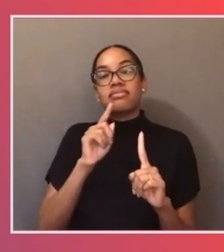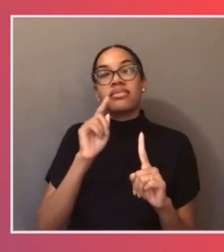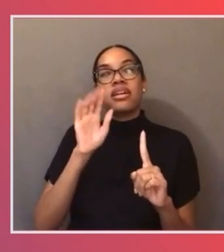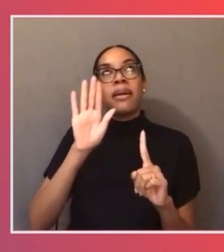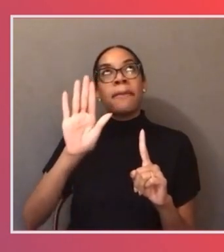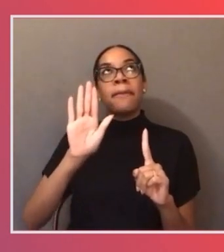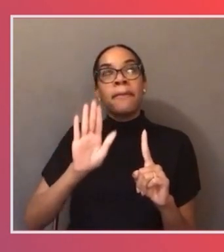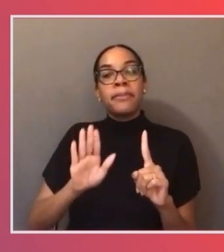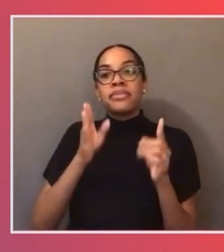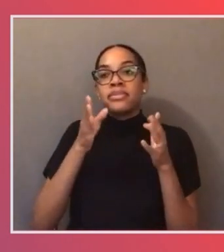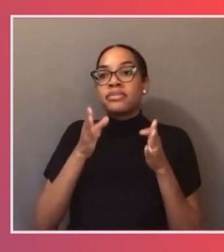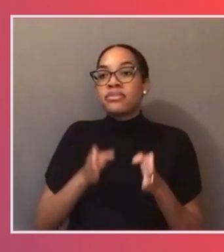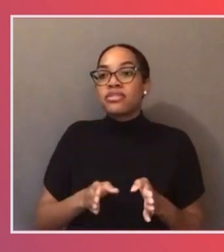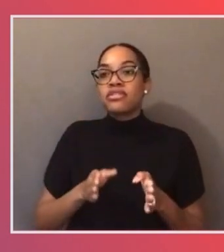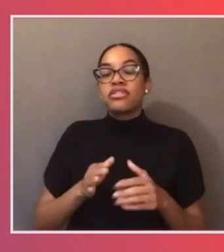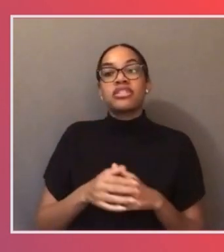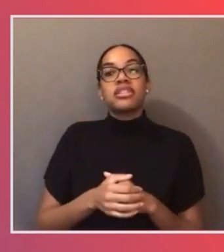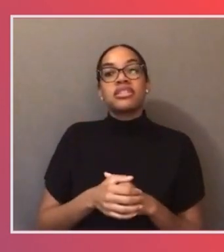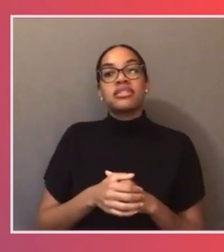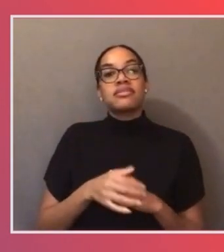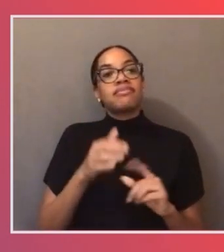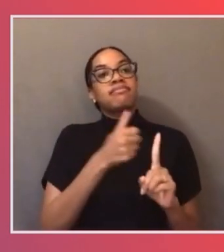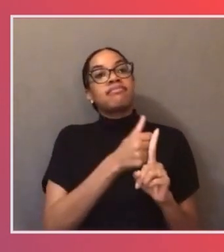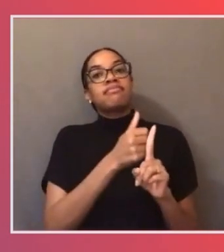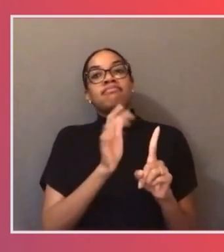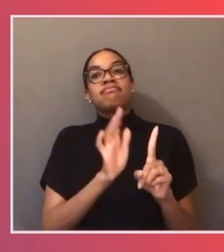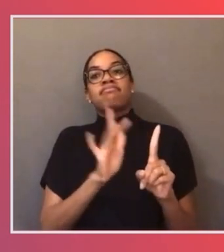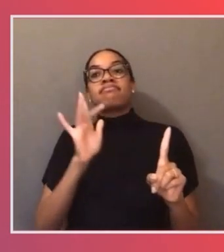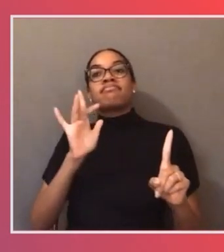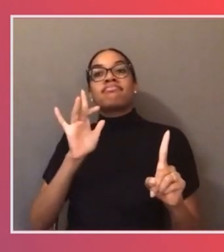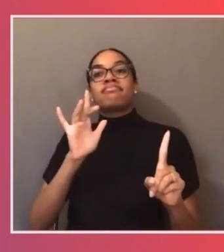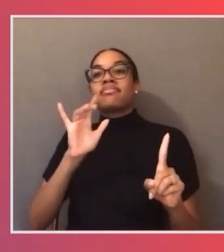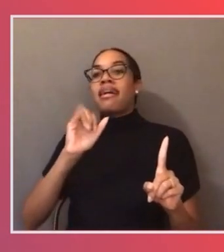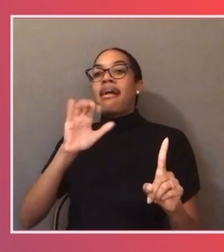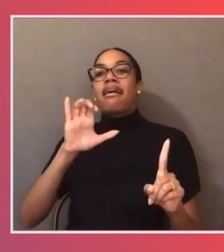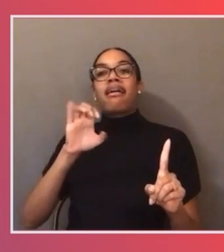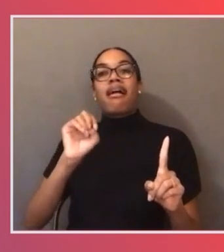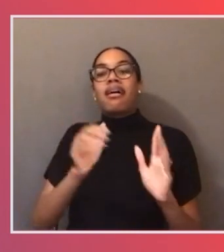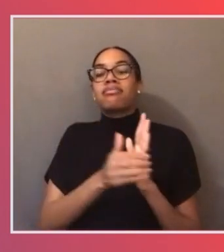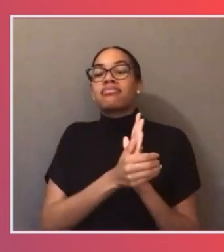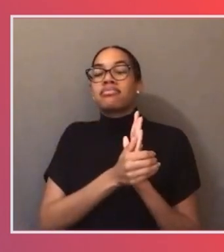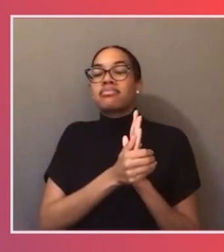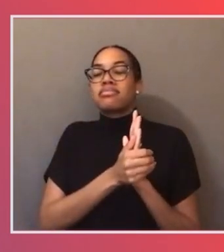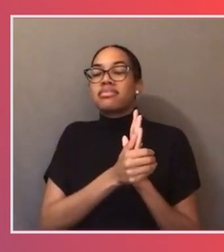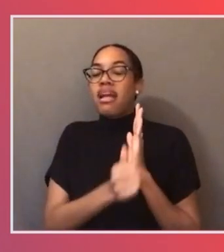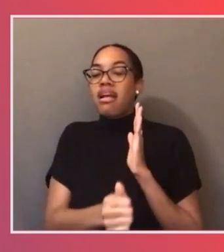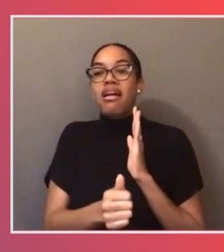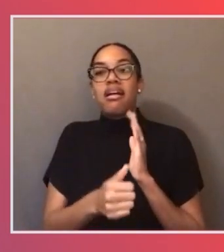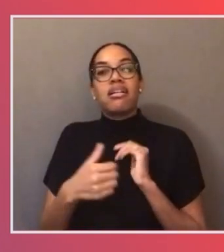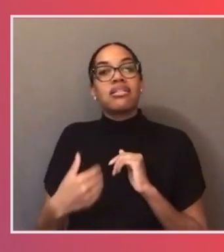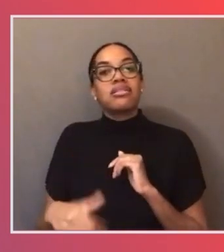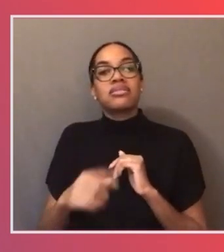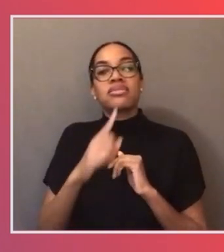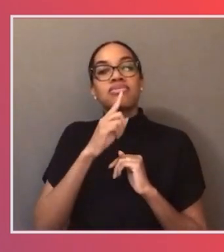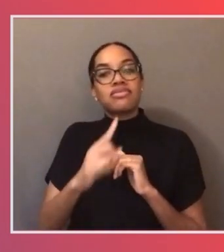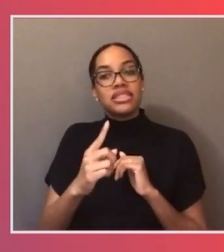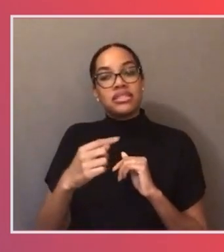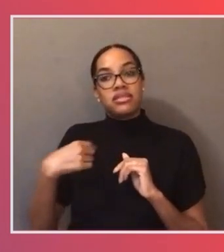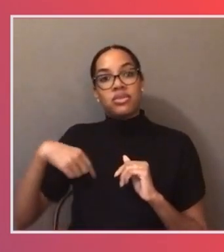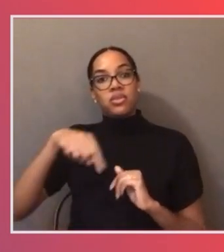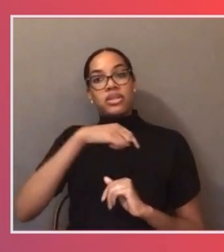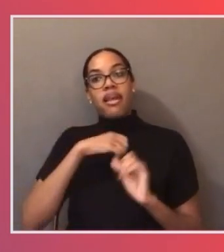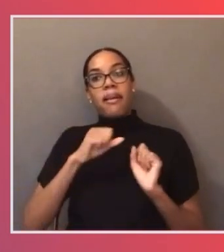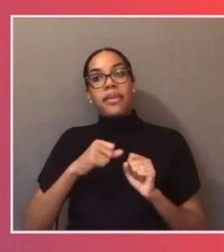all very blessed to have had the opportunity to work with him. And I know that if he were still here, he'd be